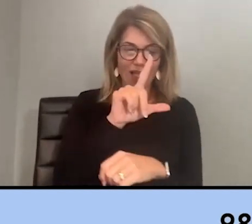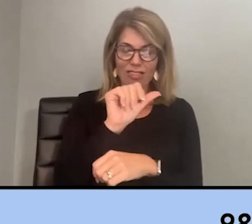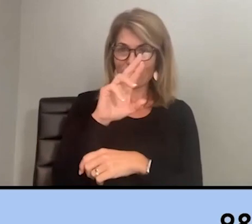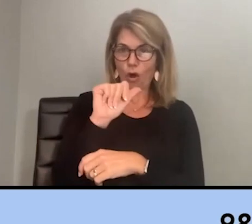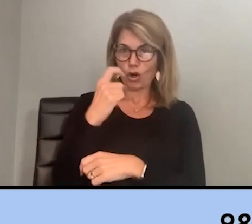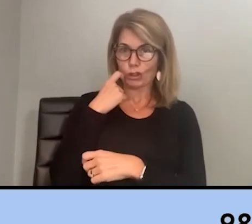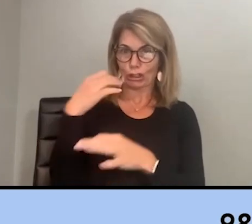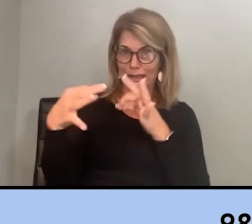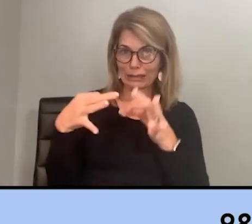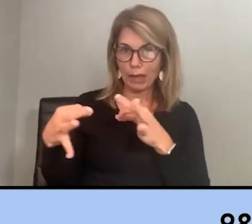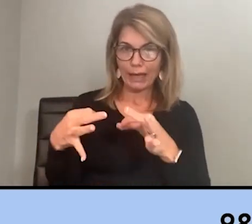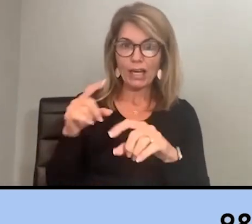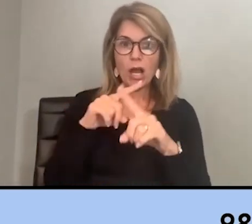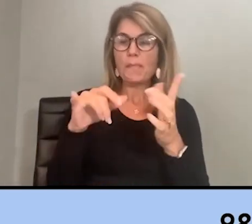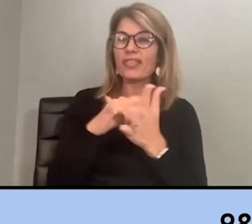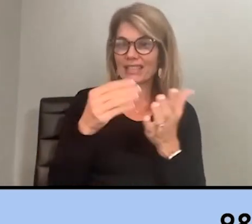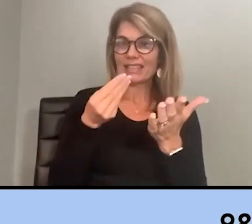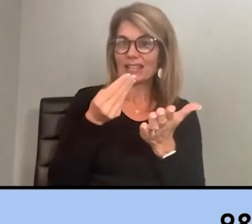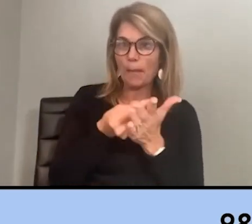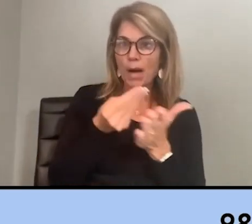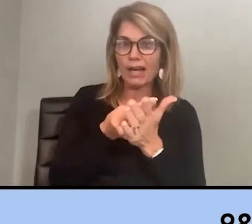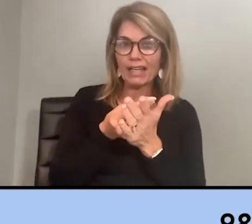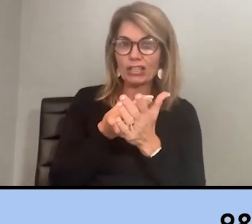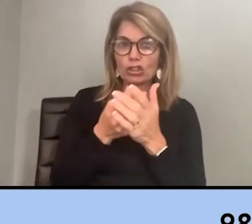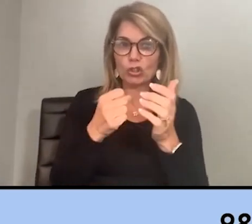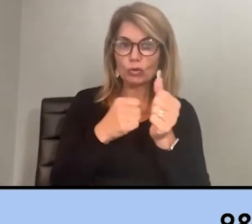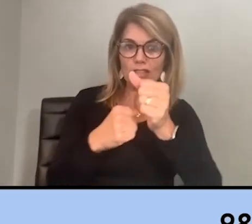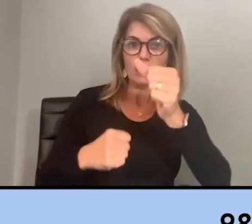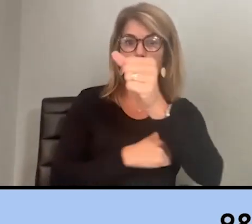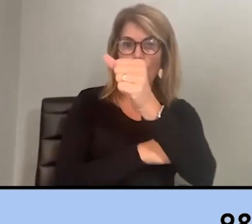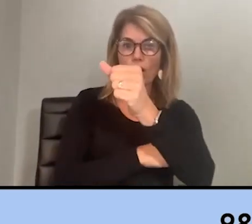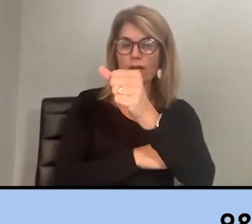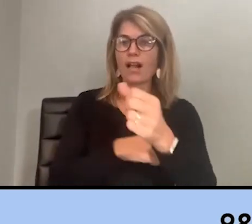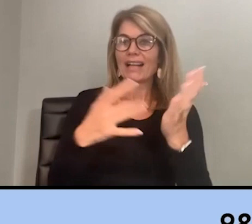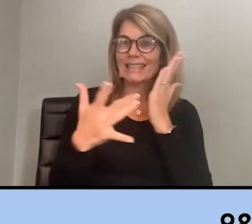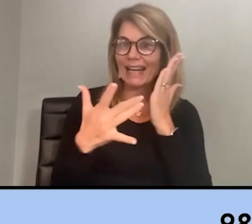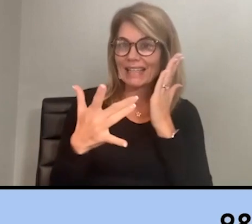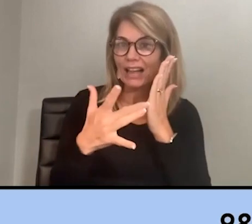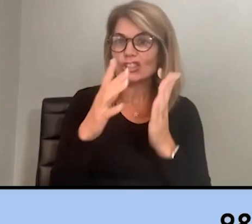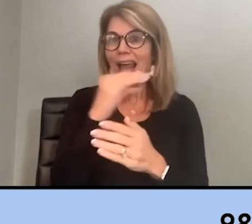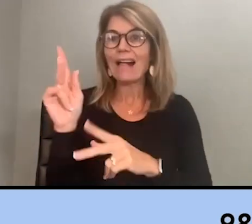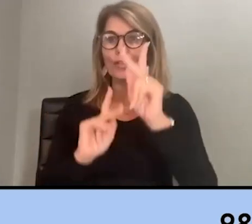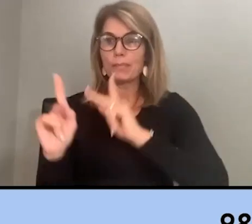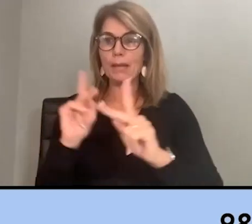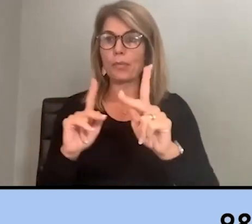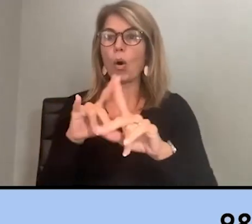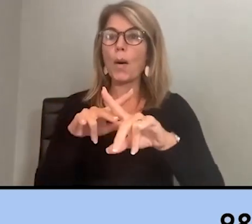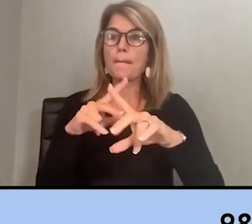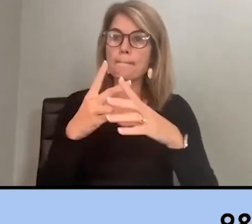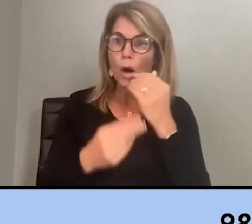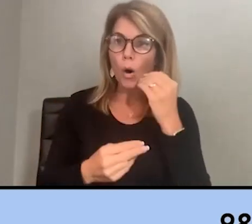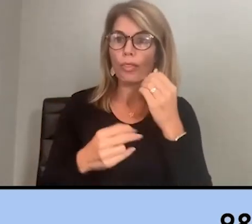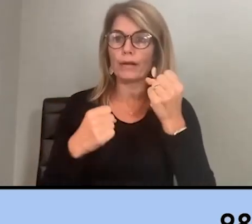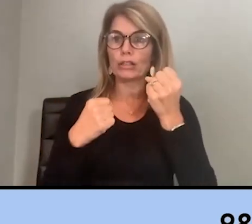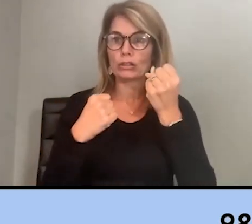is to support the lifeline itself, to build up infrastructure, the technology, as well as the people, which, as Laura